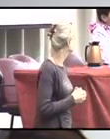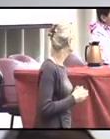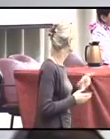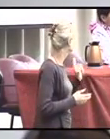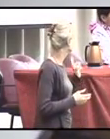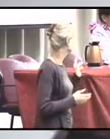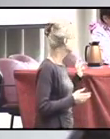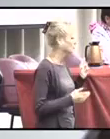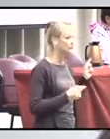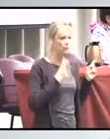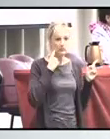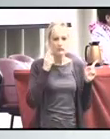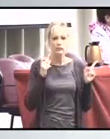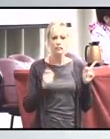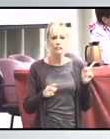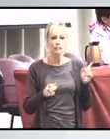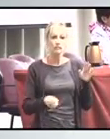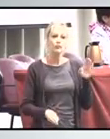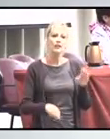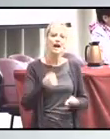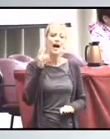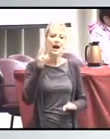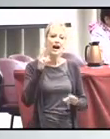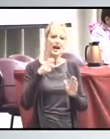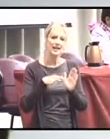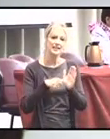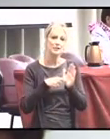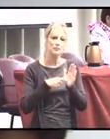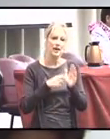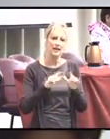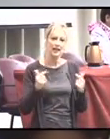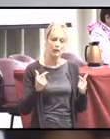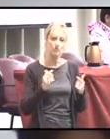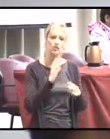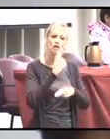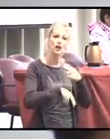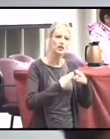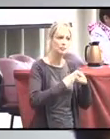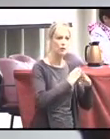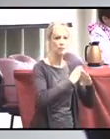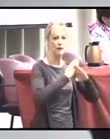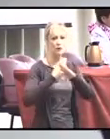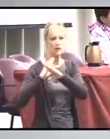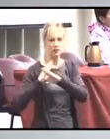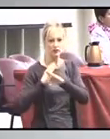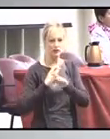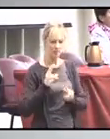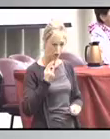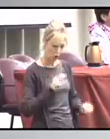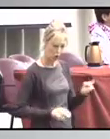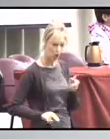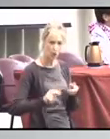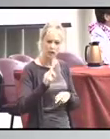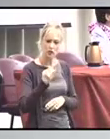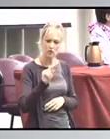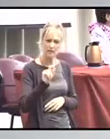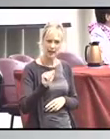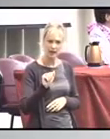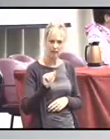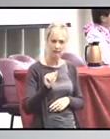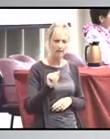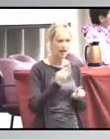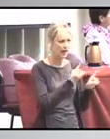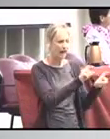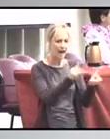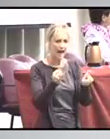You have to identify your high demand languages. I just talked about all the barriers to doing that. Just examine your data, poll your staff, which